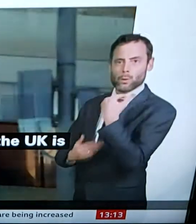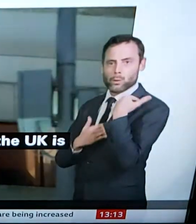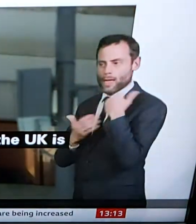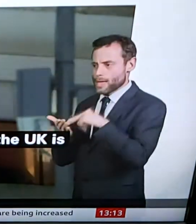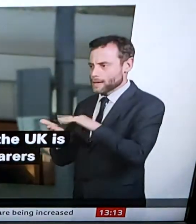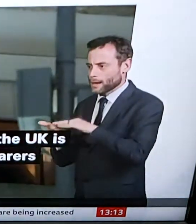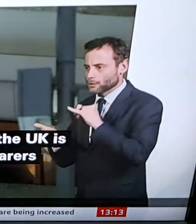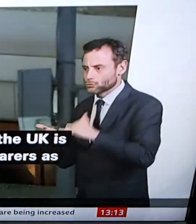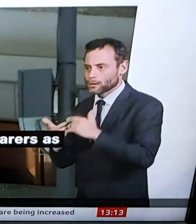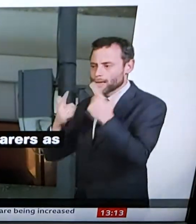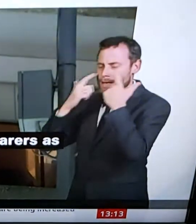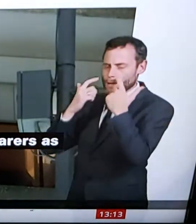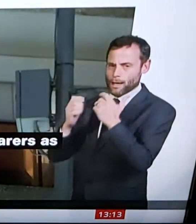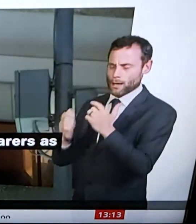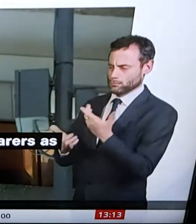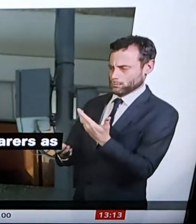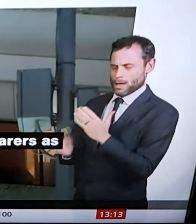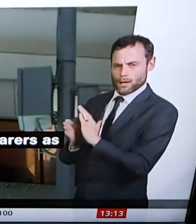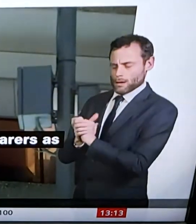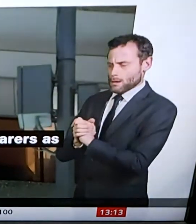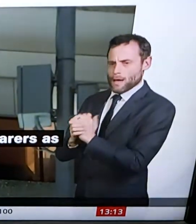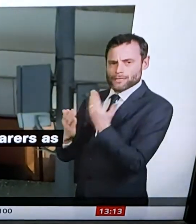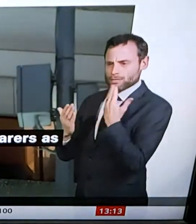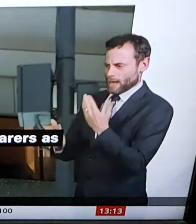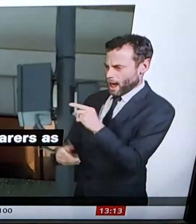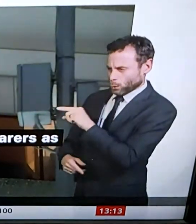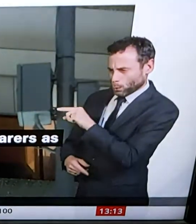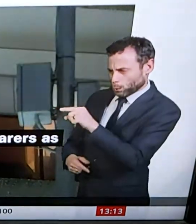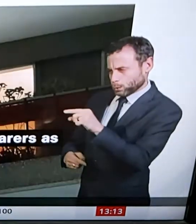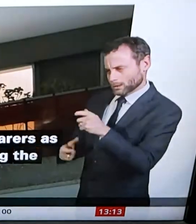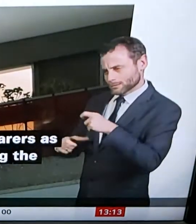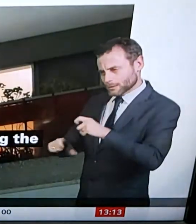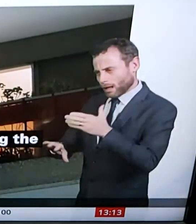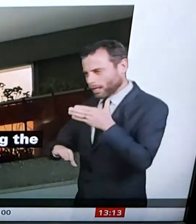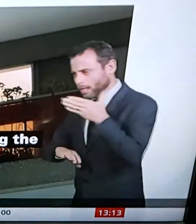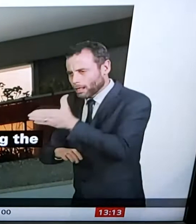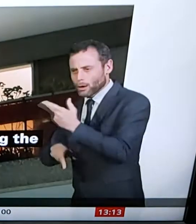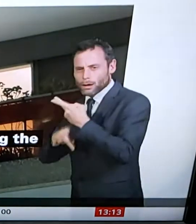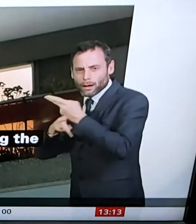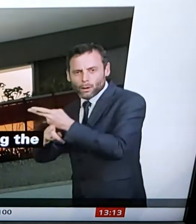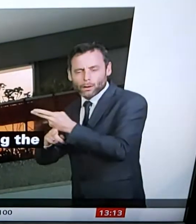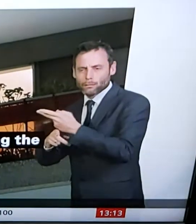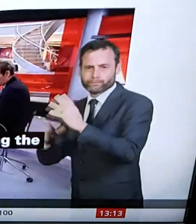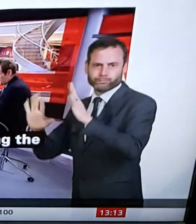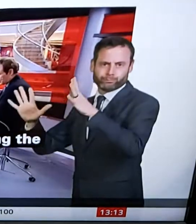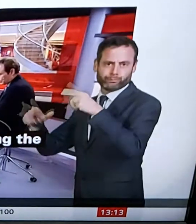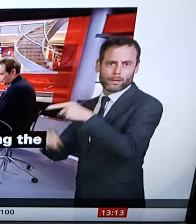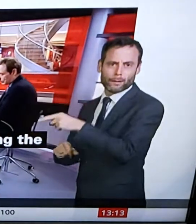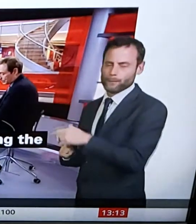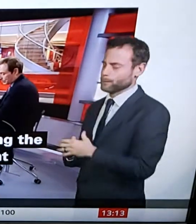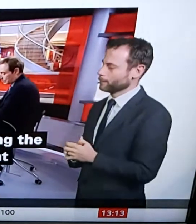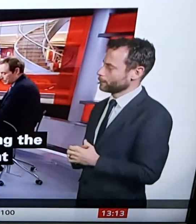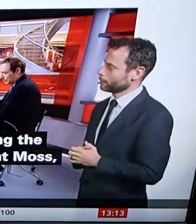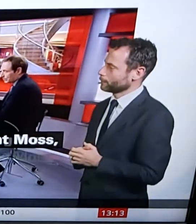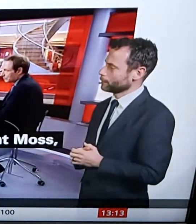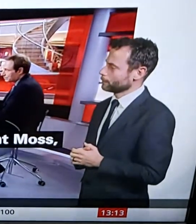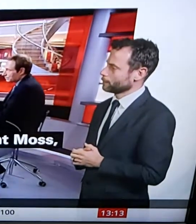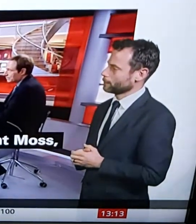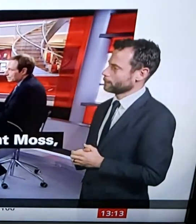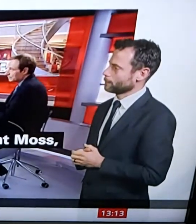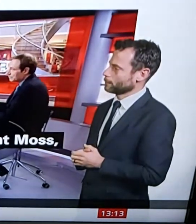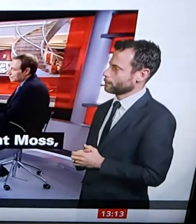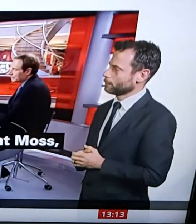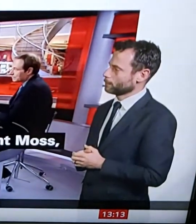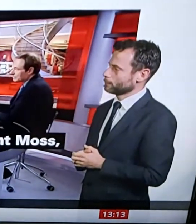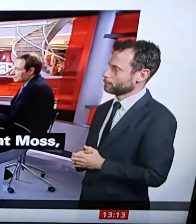thank you to those facing the brunt of the crisis. Lauren Moss, BBC News. Well, our correspondent